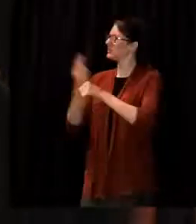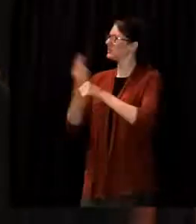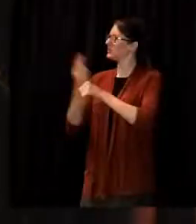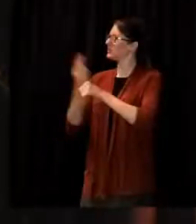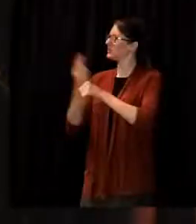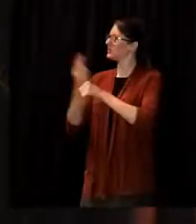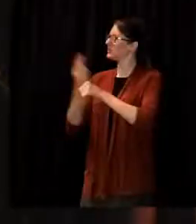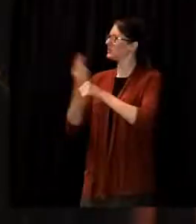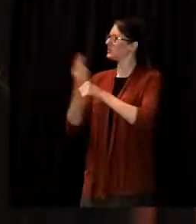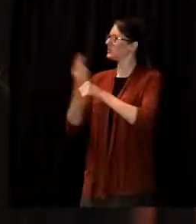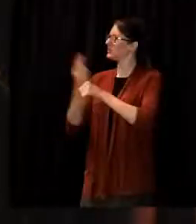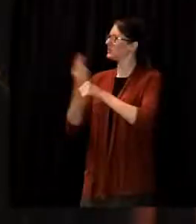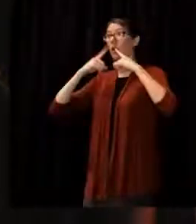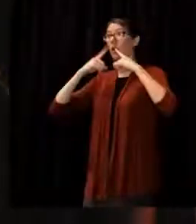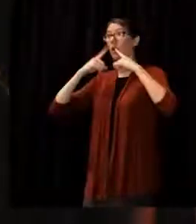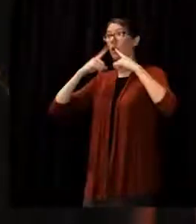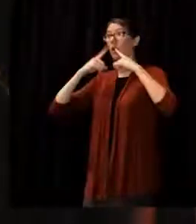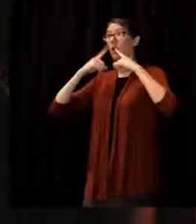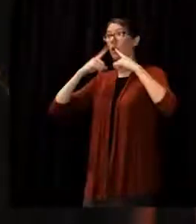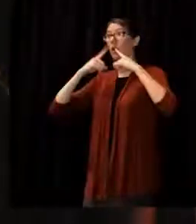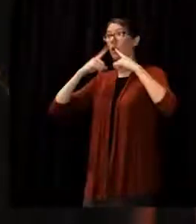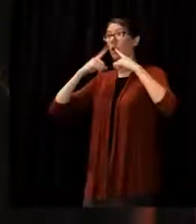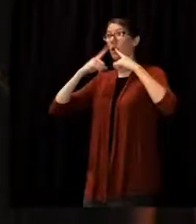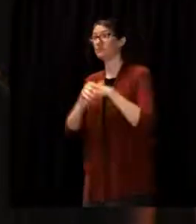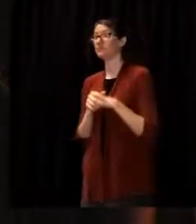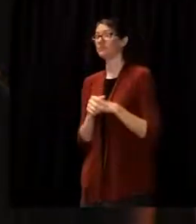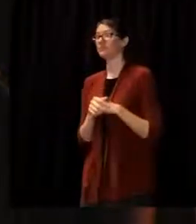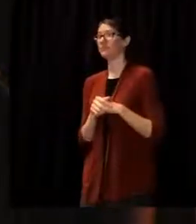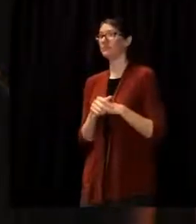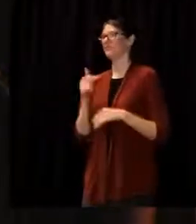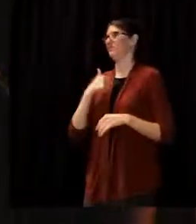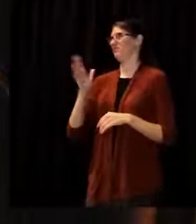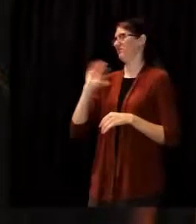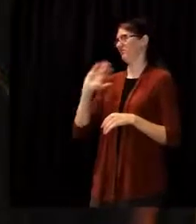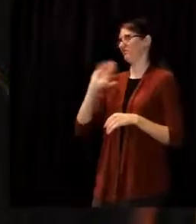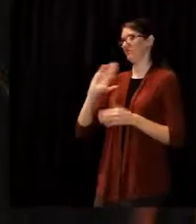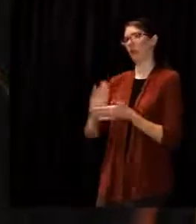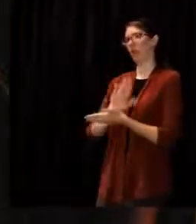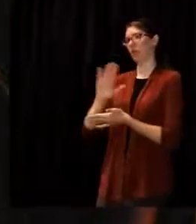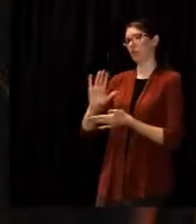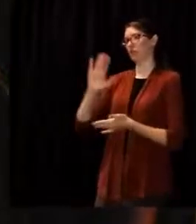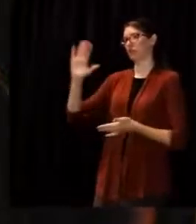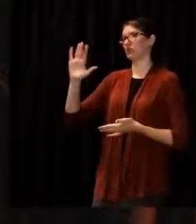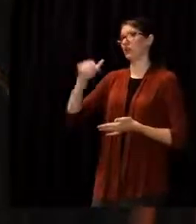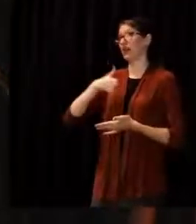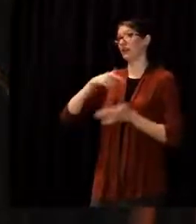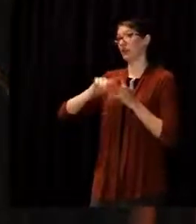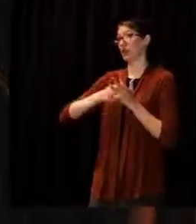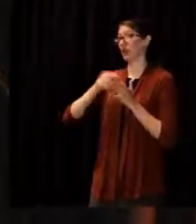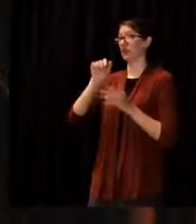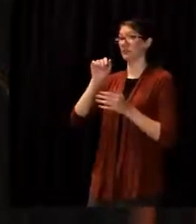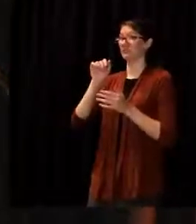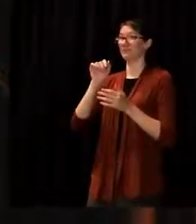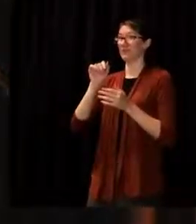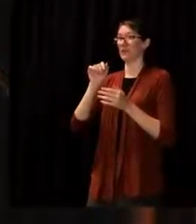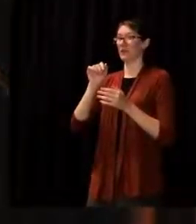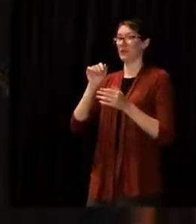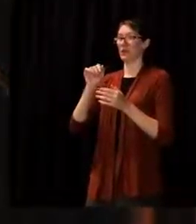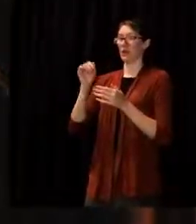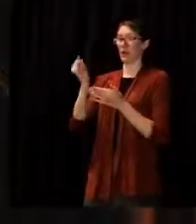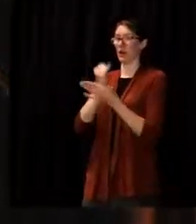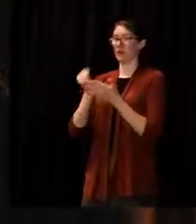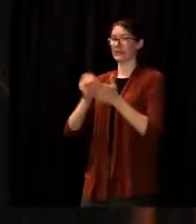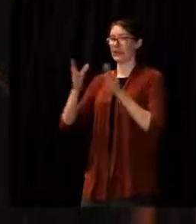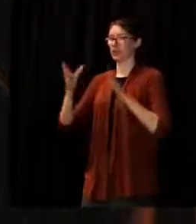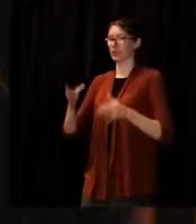able to accomplish that and to do it well. You know, when I was back in college, I started out in architecture, and I had to take an architectural history class,